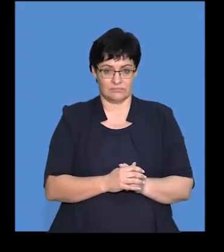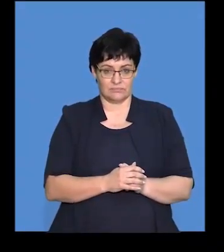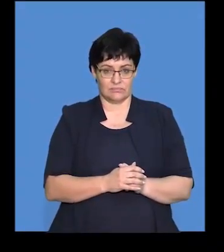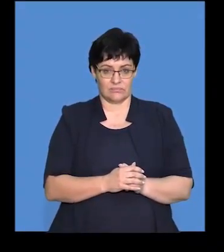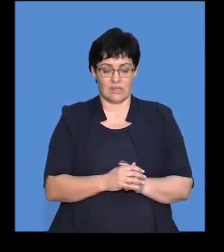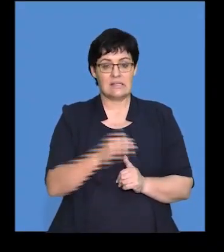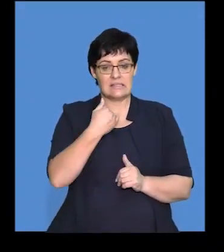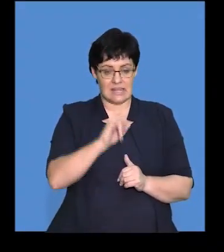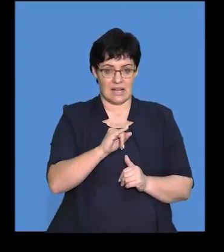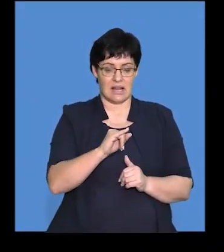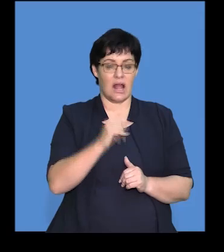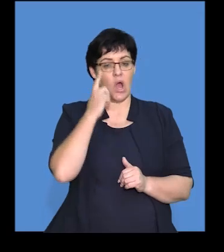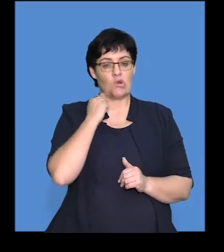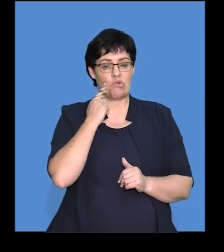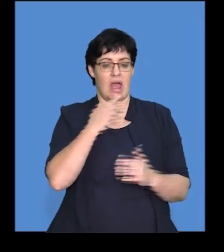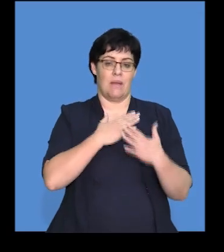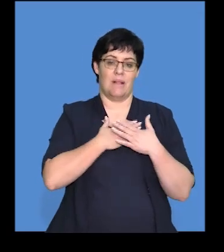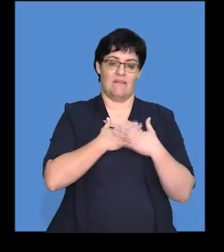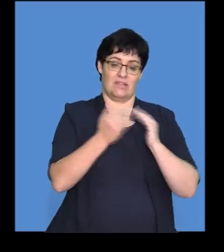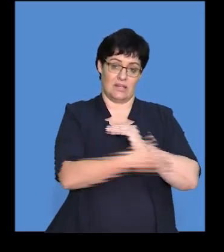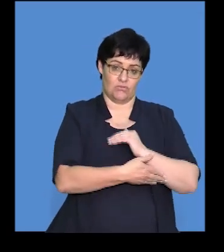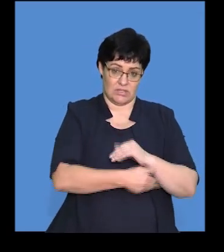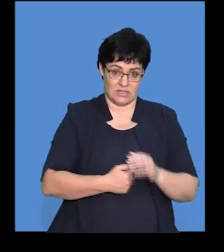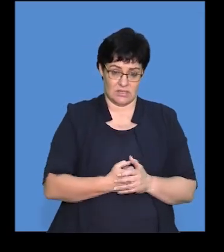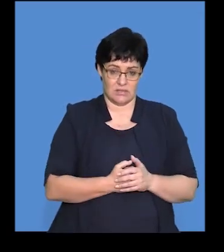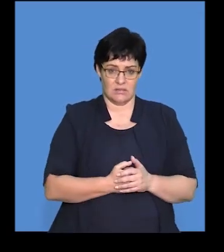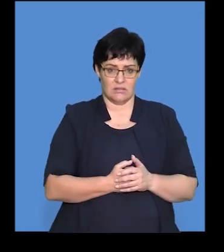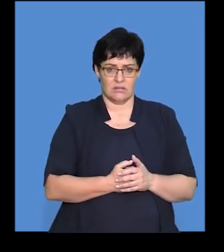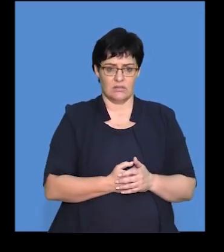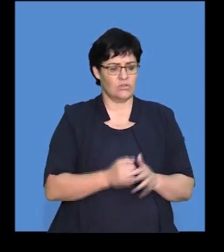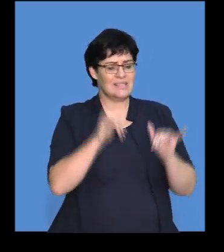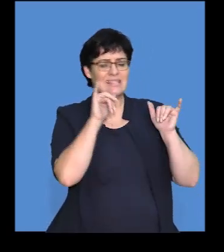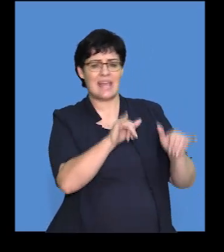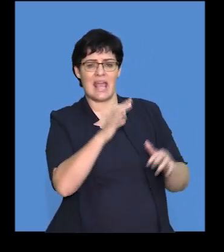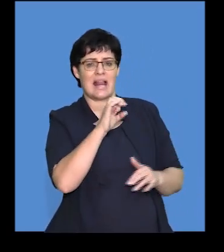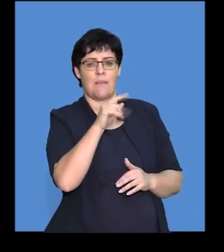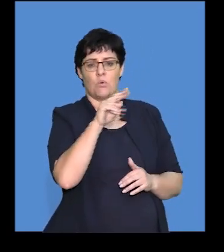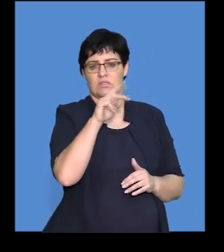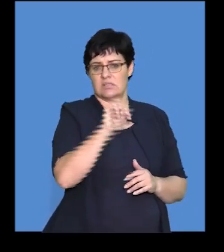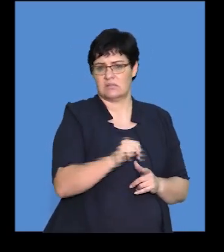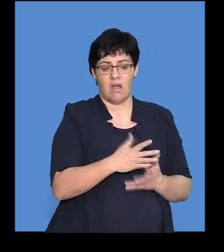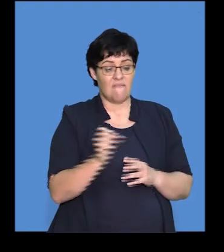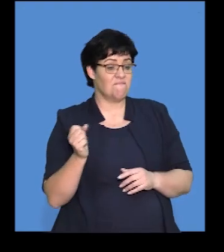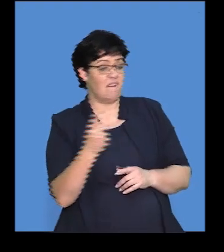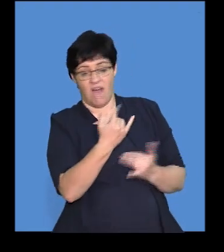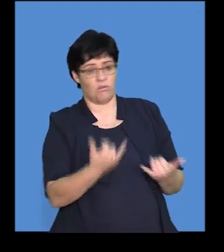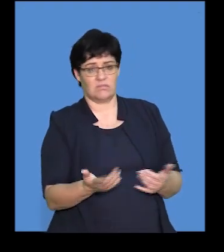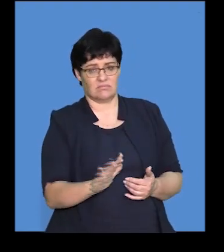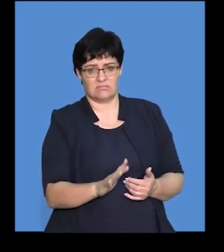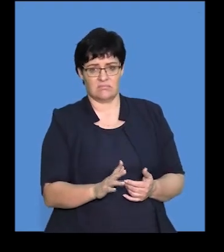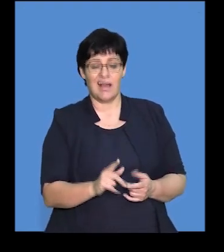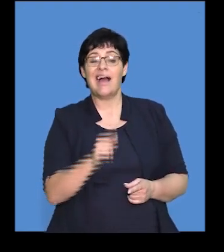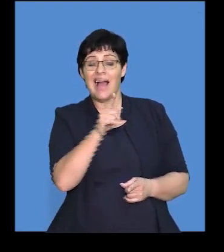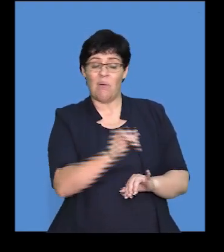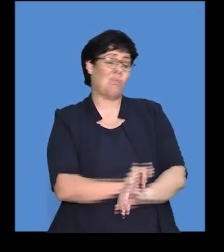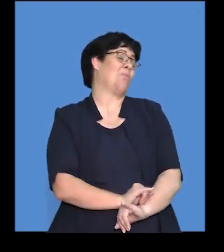We are still on Cry the Beloved Country. She lives in Claremont, not far from here. It is